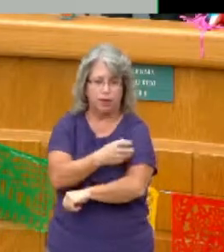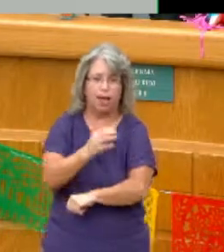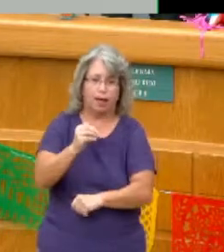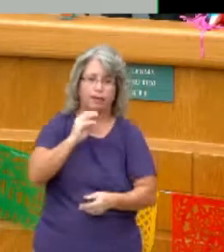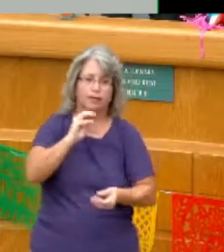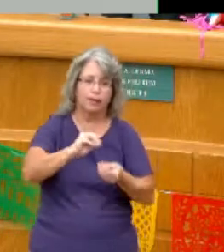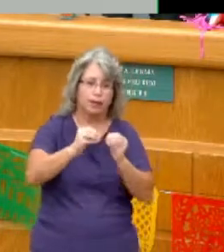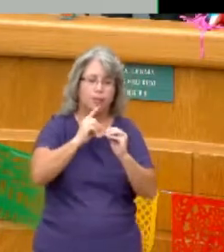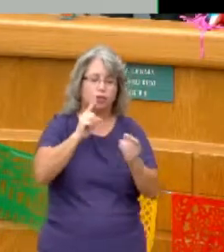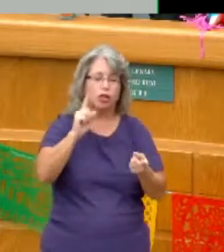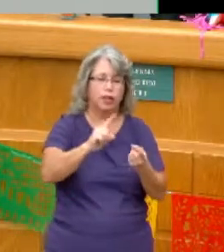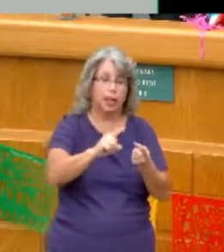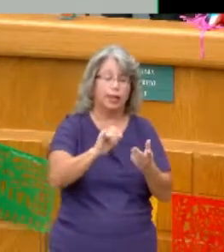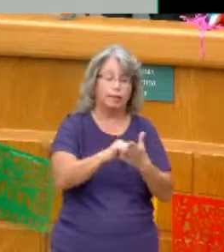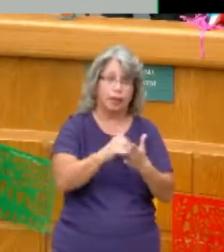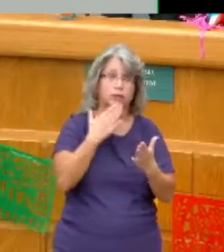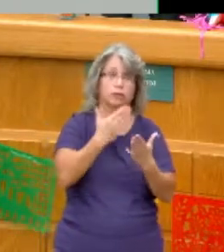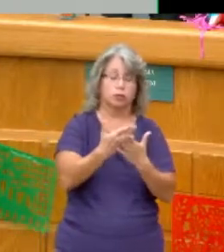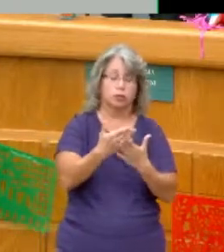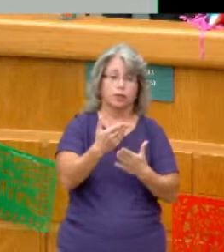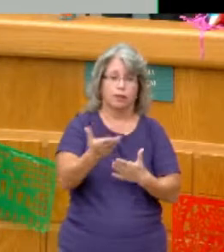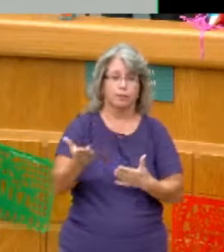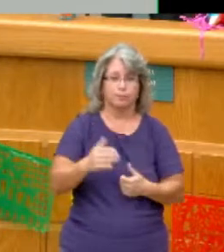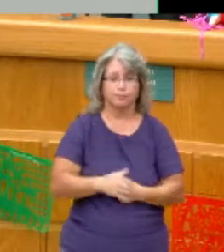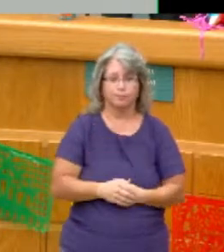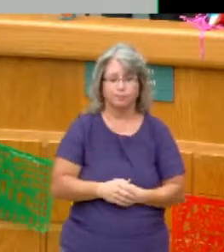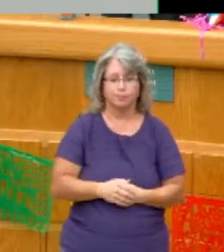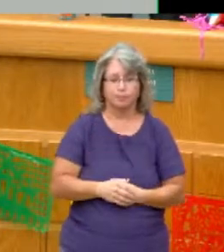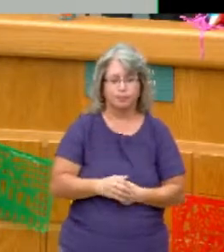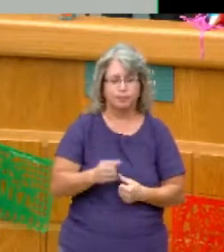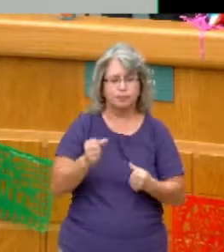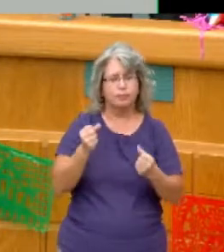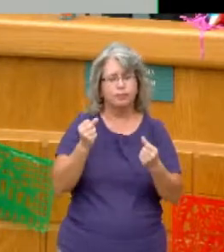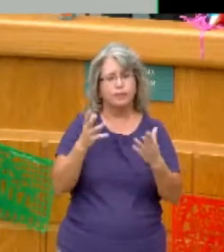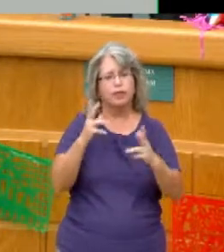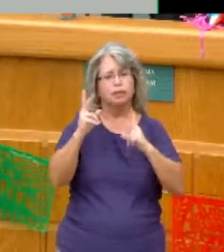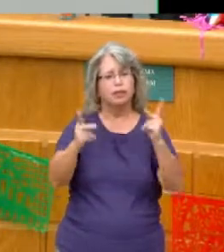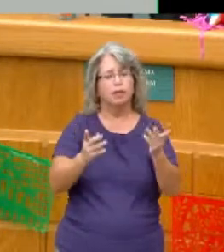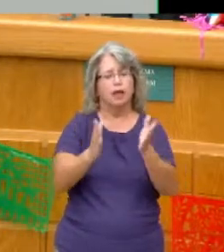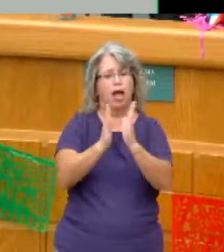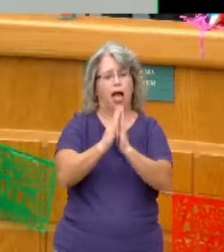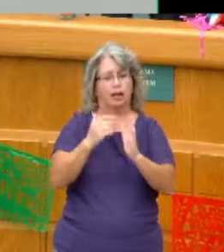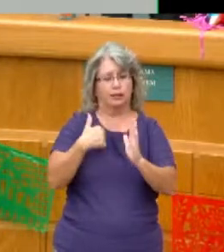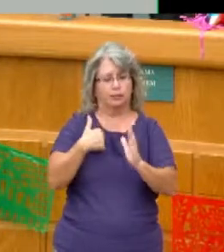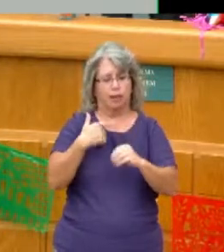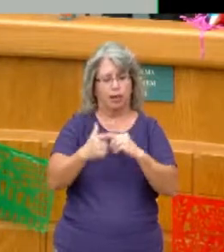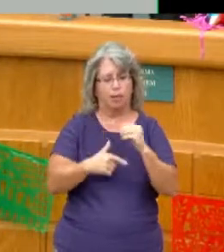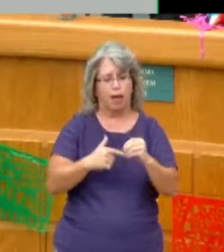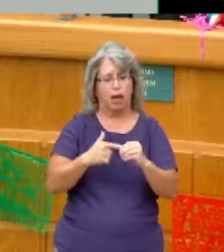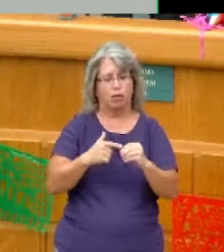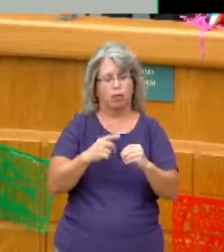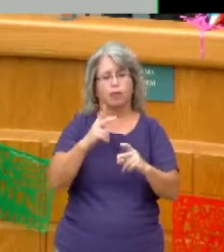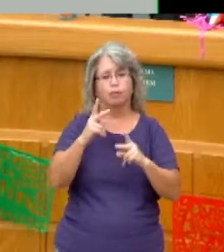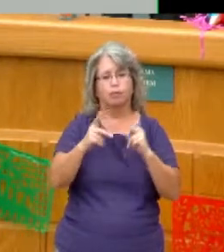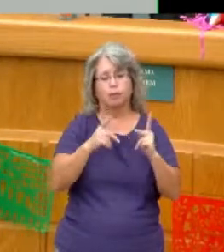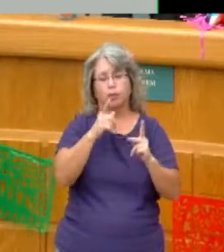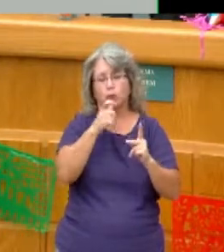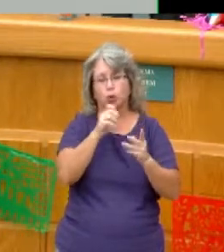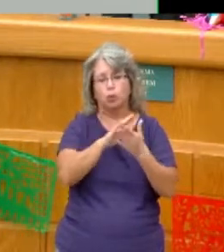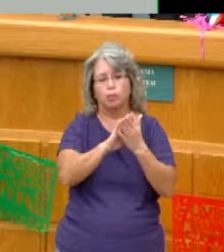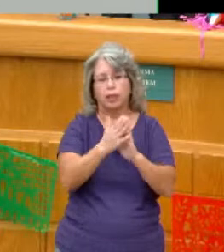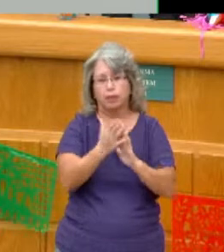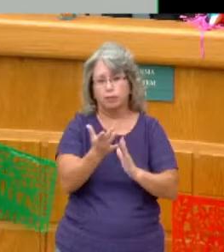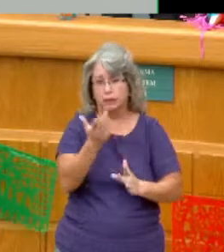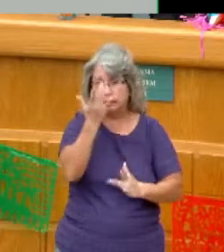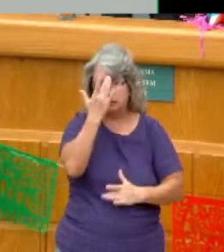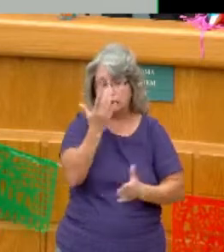Now, I know a lot of people have asked me about reinfections. How many reinfections are occurring in people that are not vaccinated versus